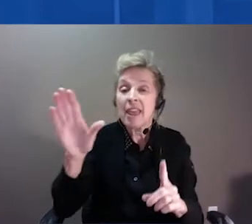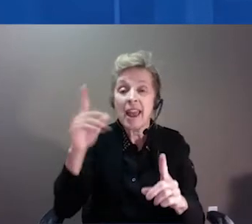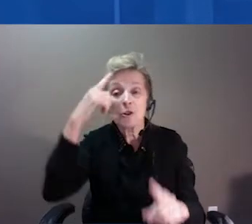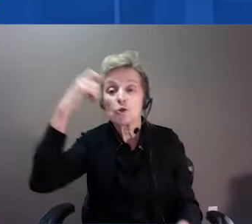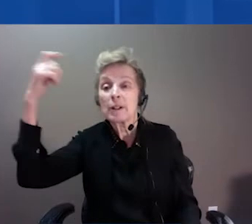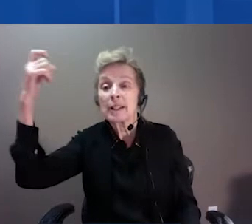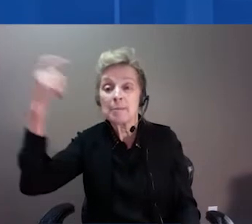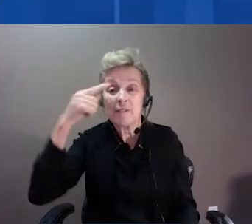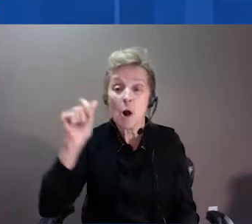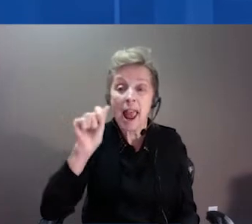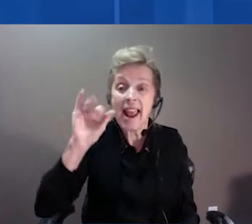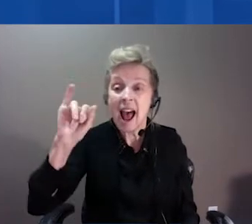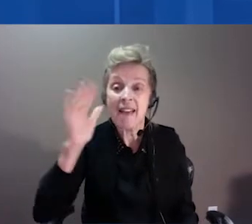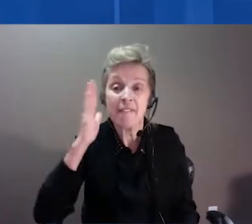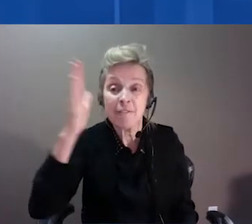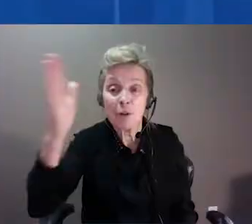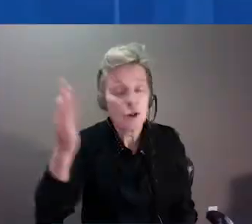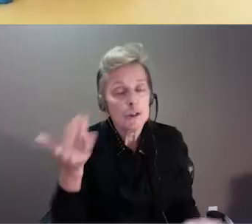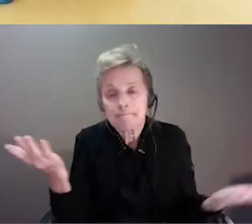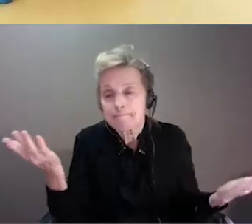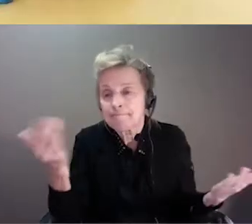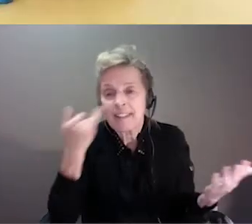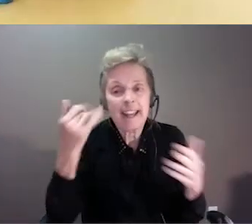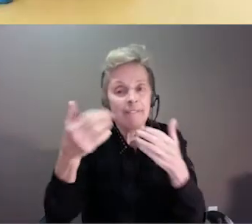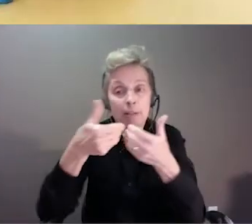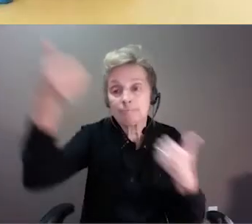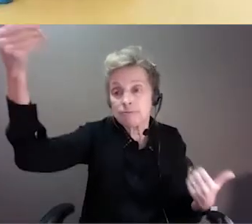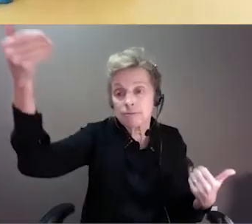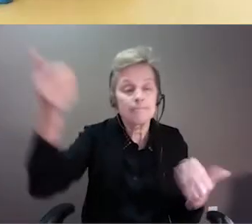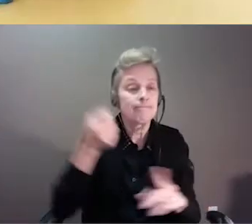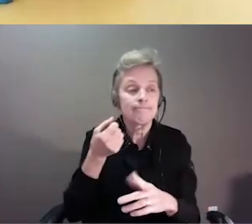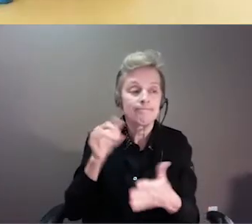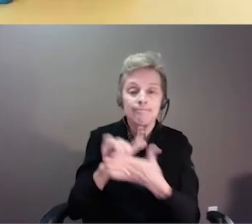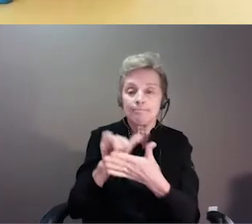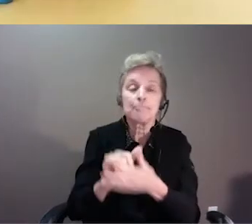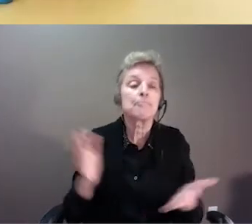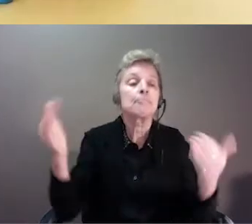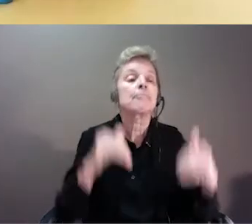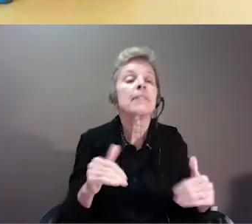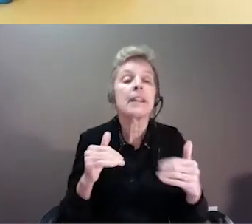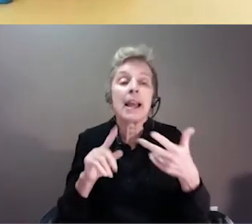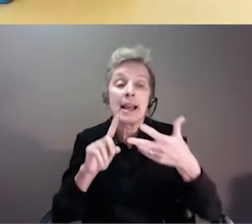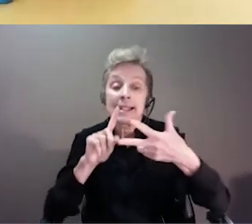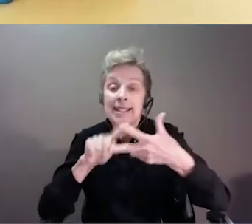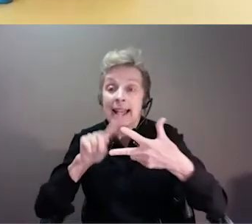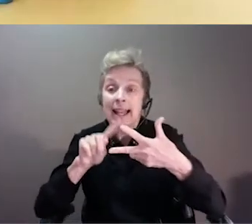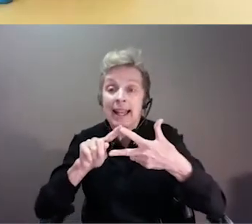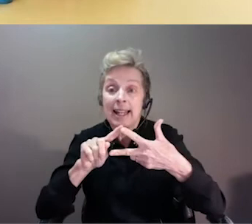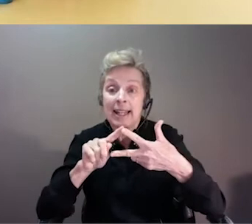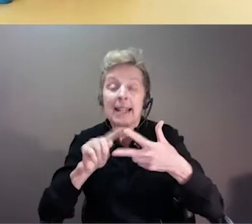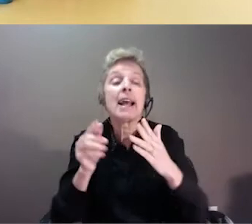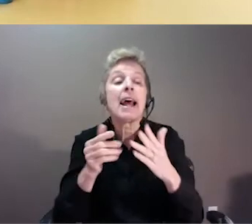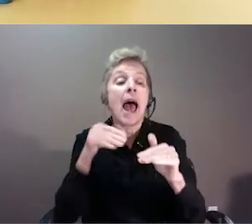an AI future. Next slide, please. The second main factor causing the digital divide was access